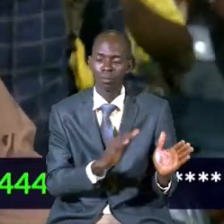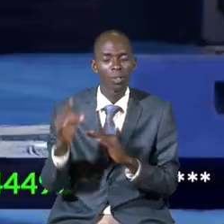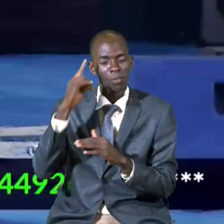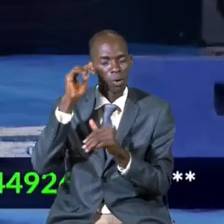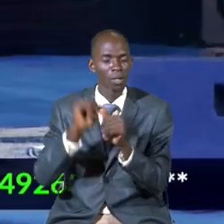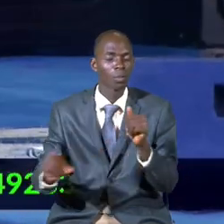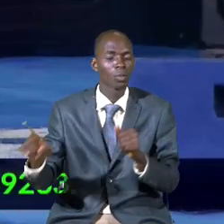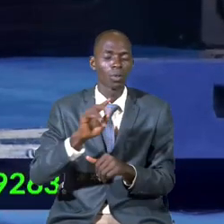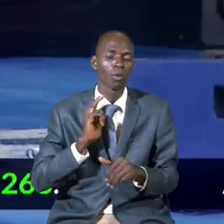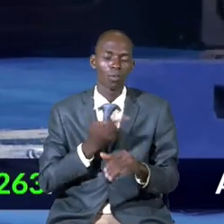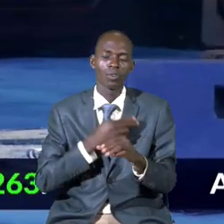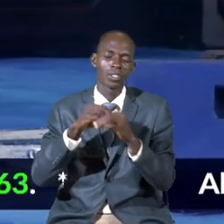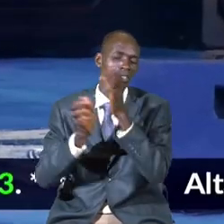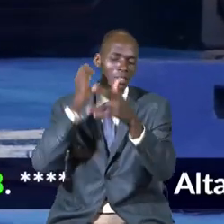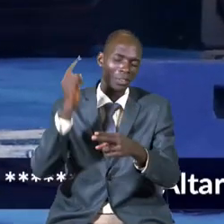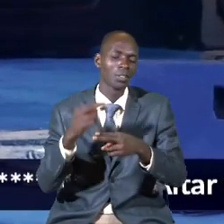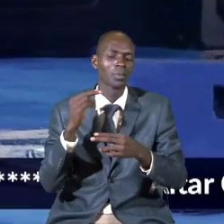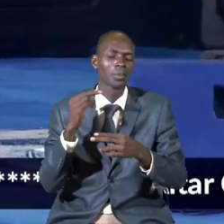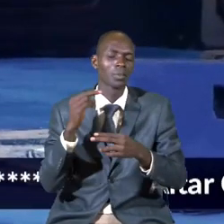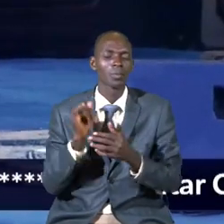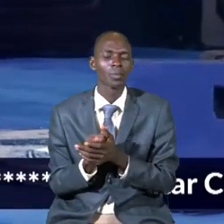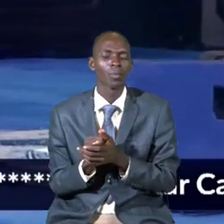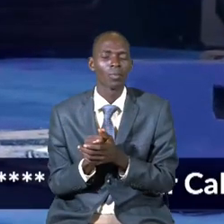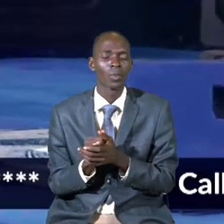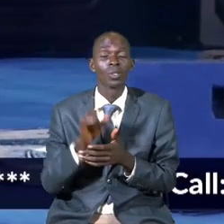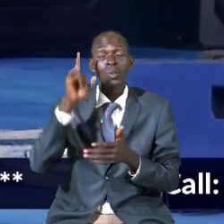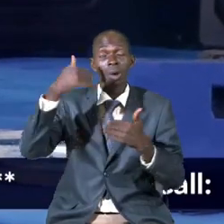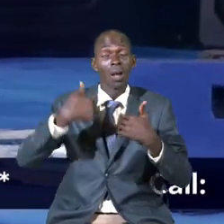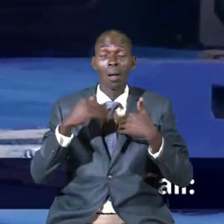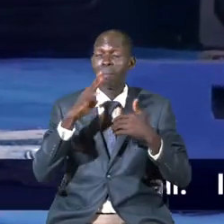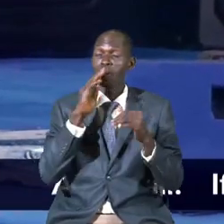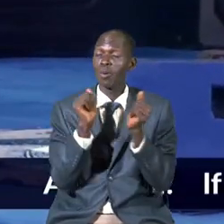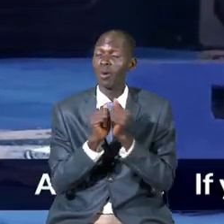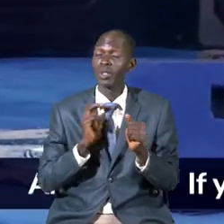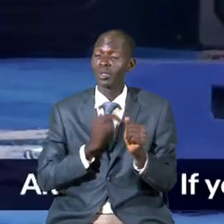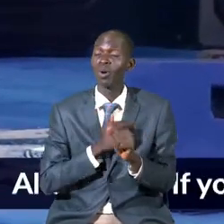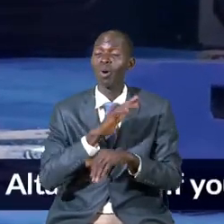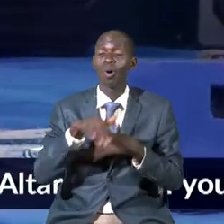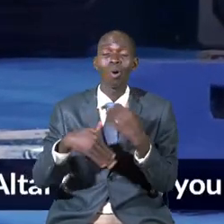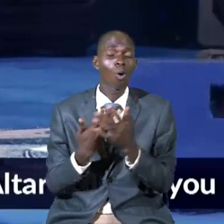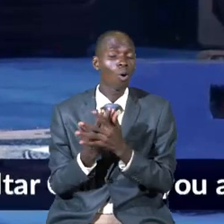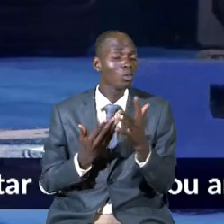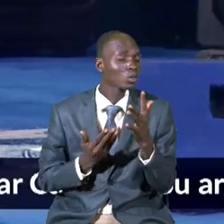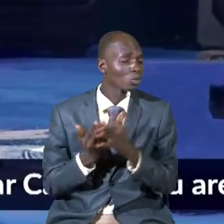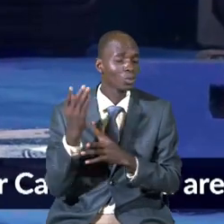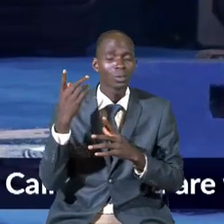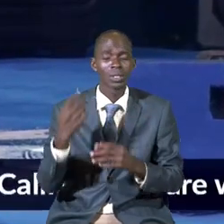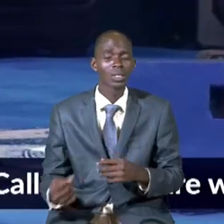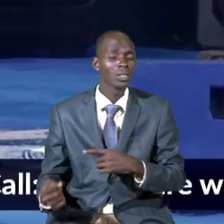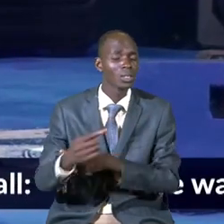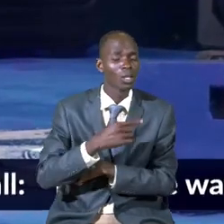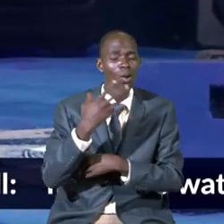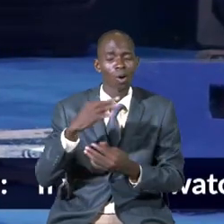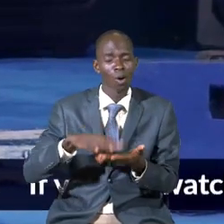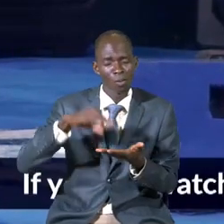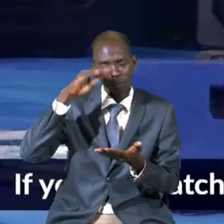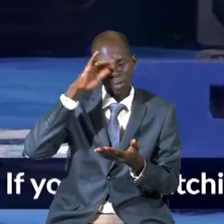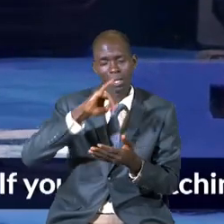jesus name you have been with us all through the days of learning about impact